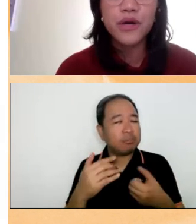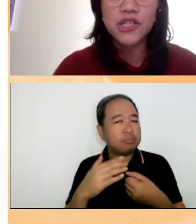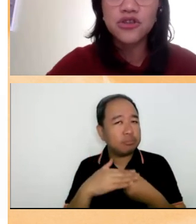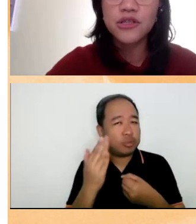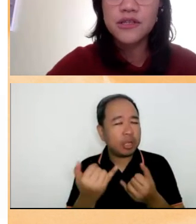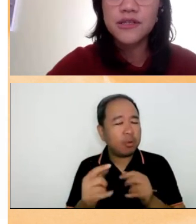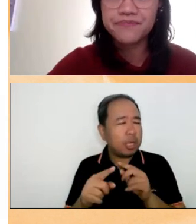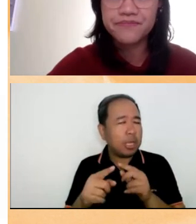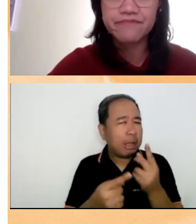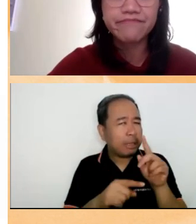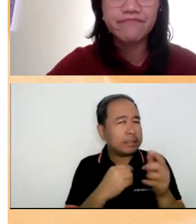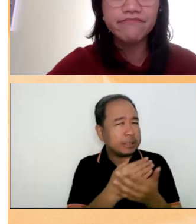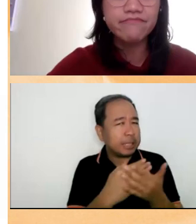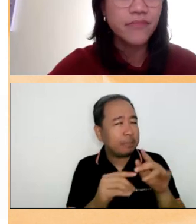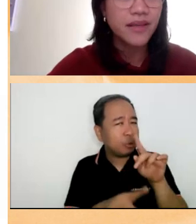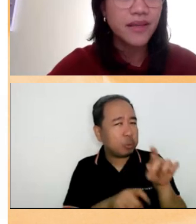few questions